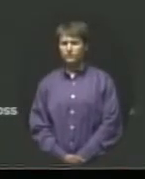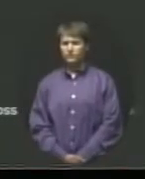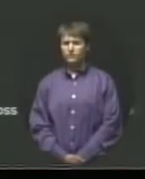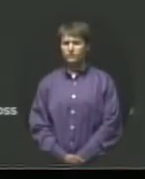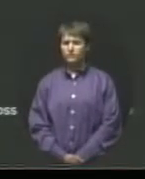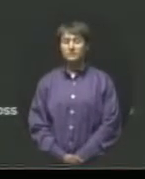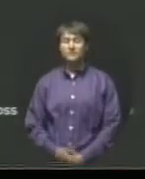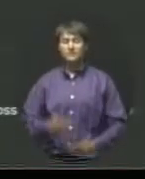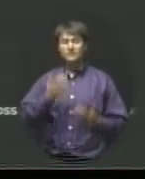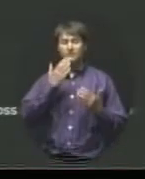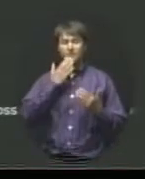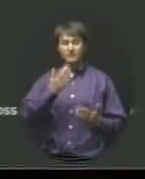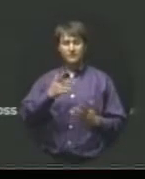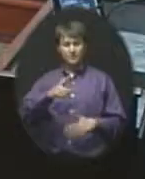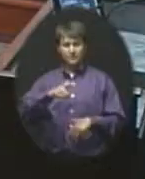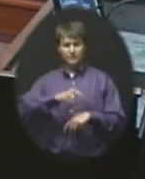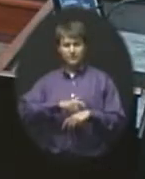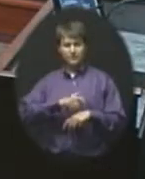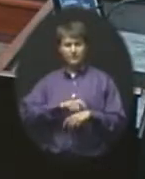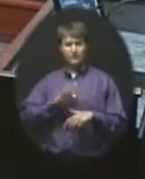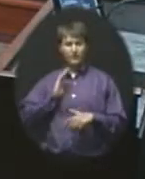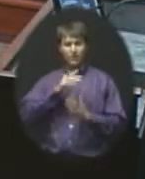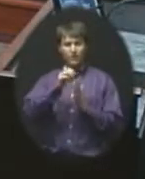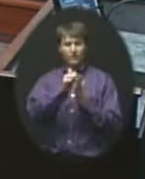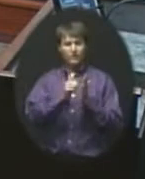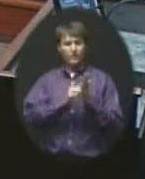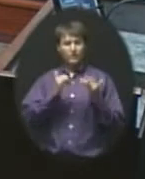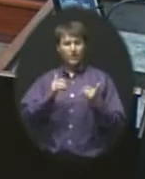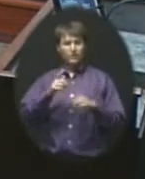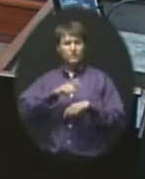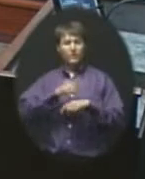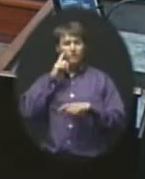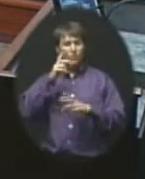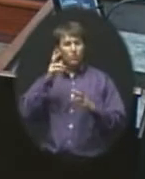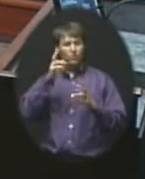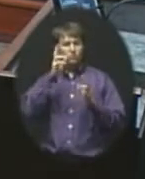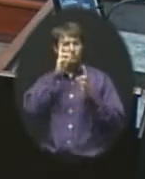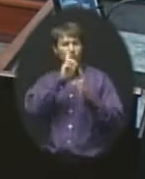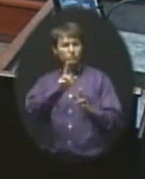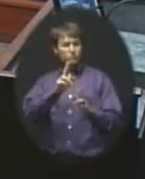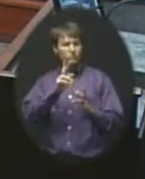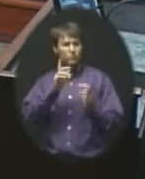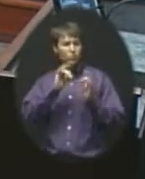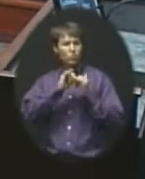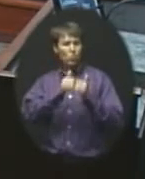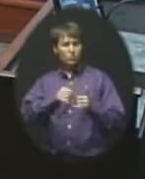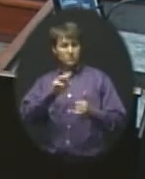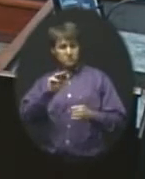'Cue. At this time in our agenda, it is time for recognitions and awards. Maggie,